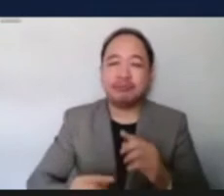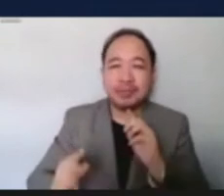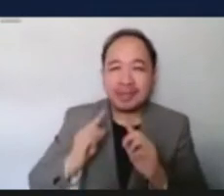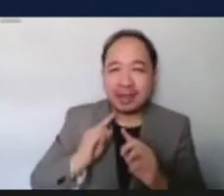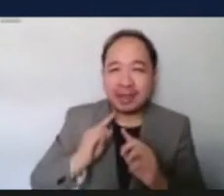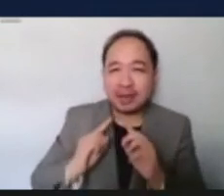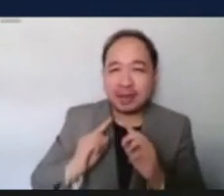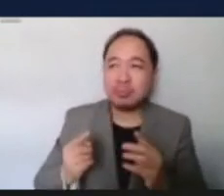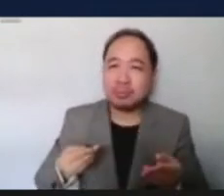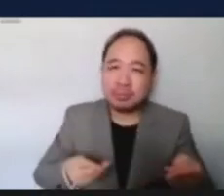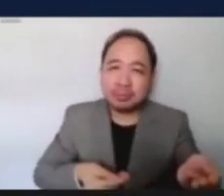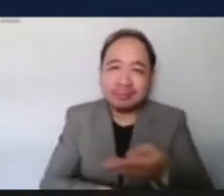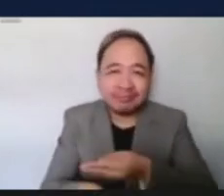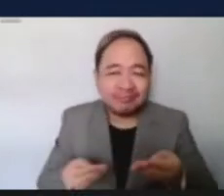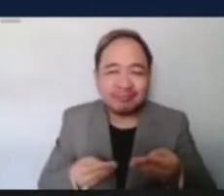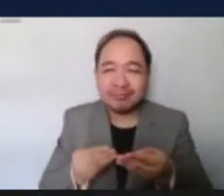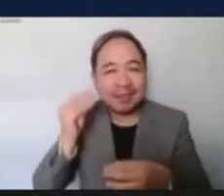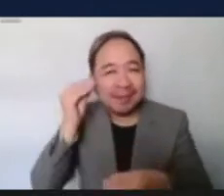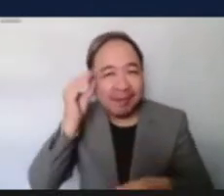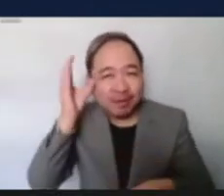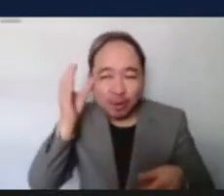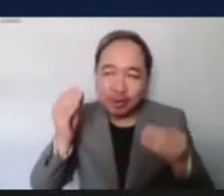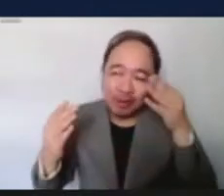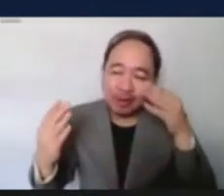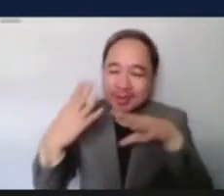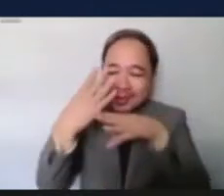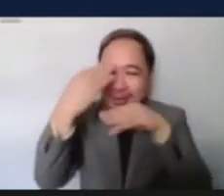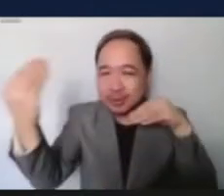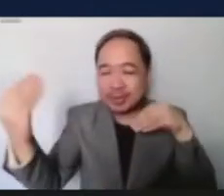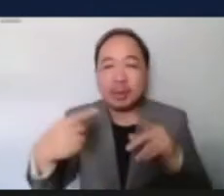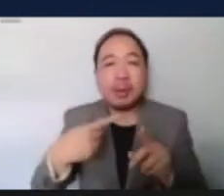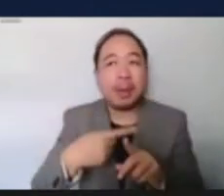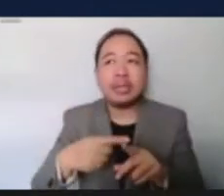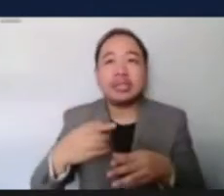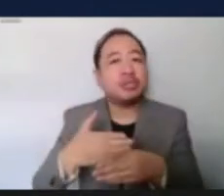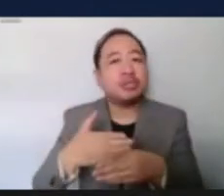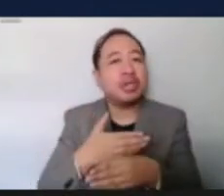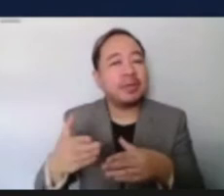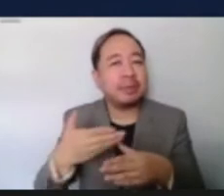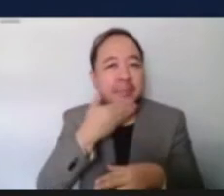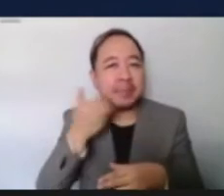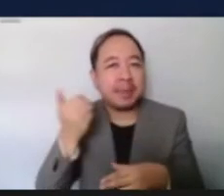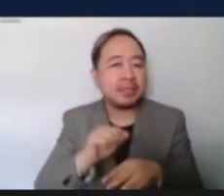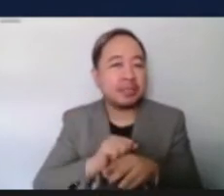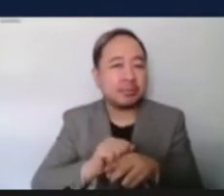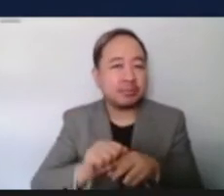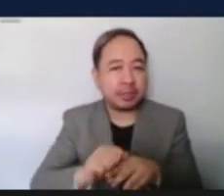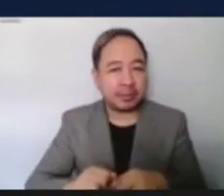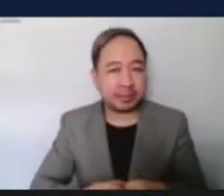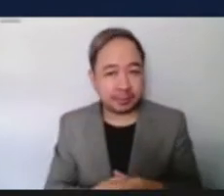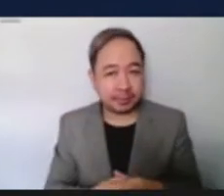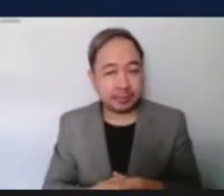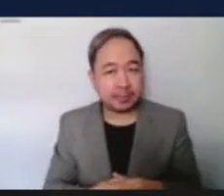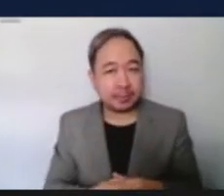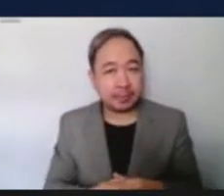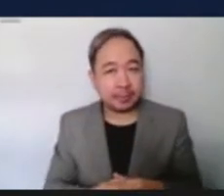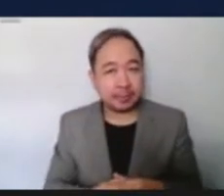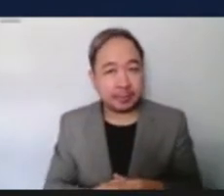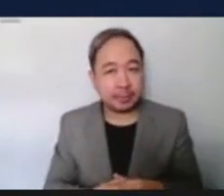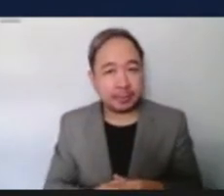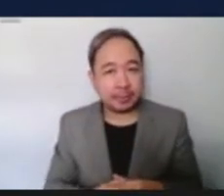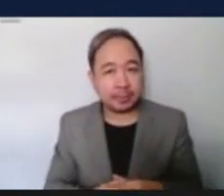and test practices capacity building as well as technology development and transfer to Advanced